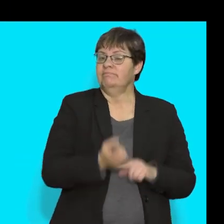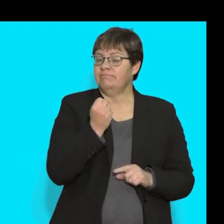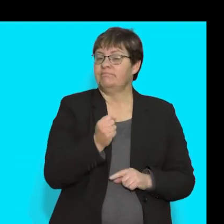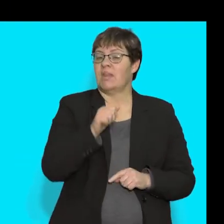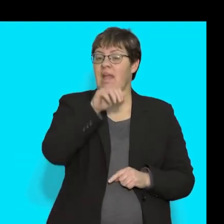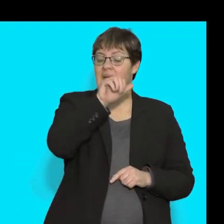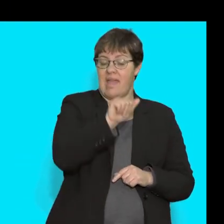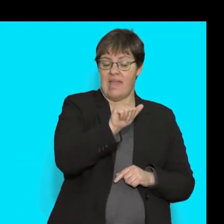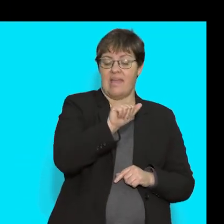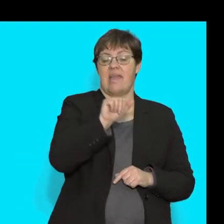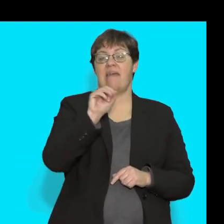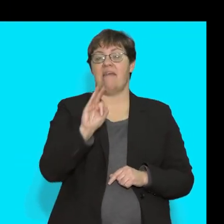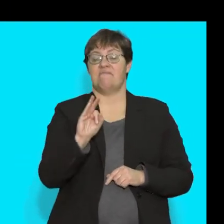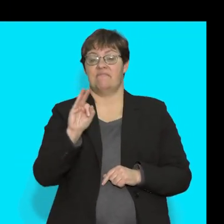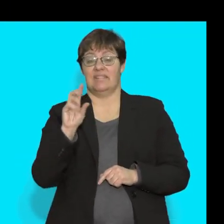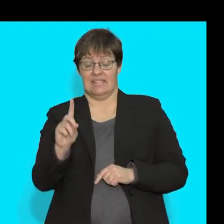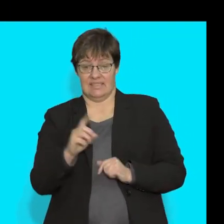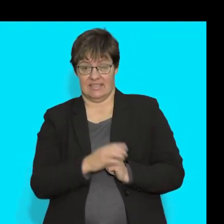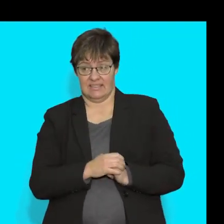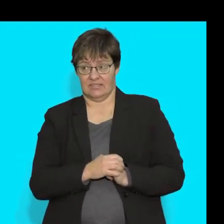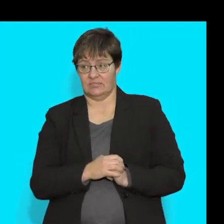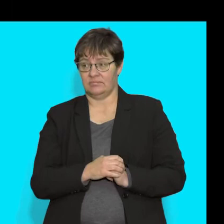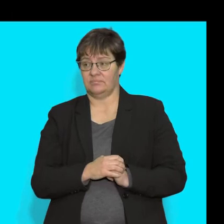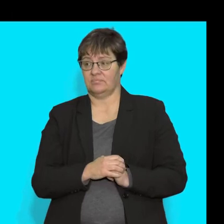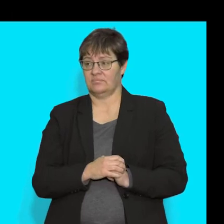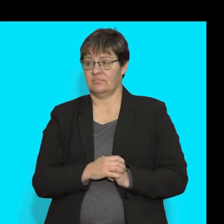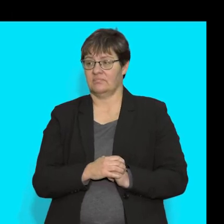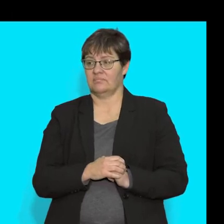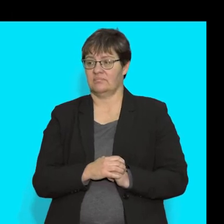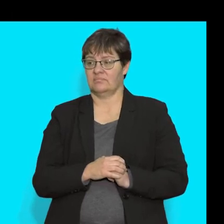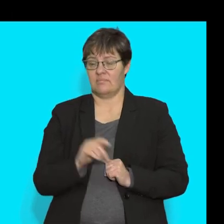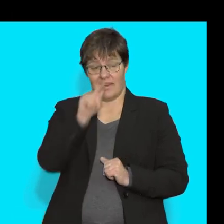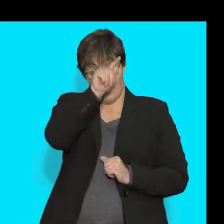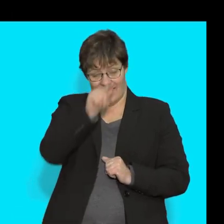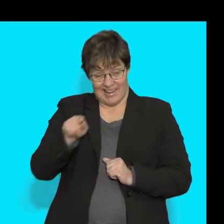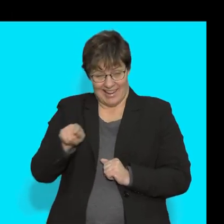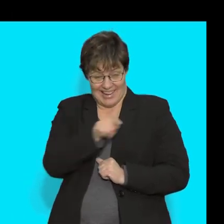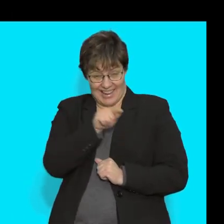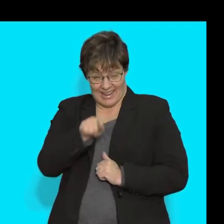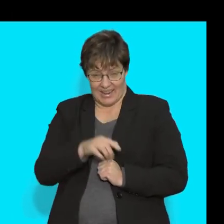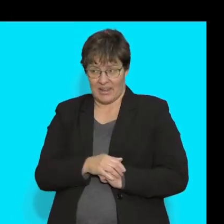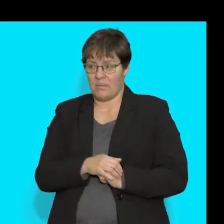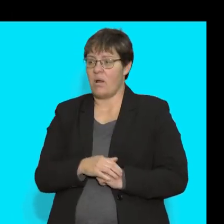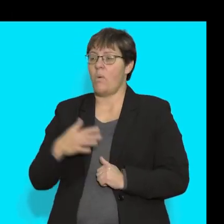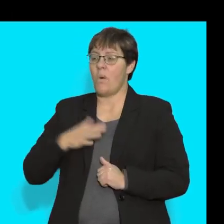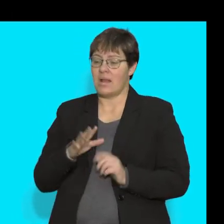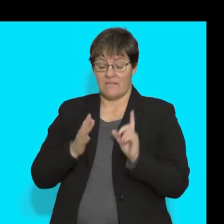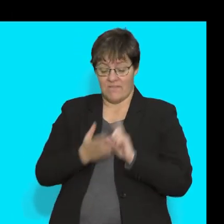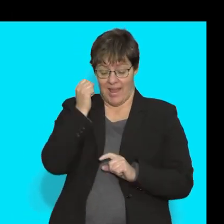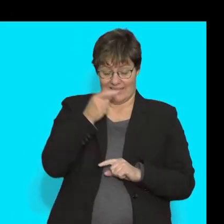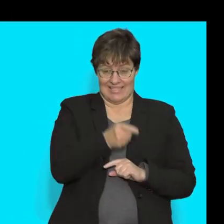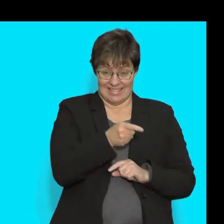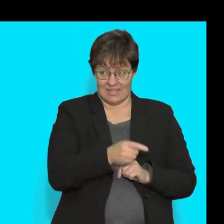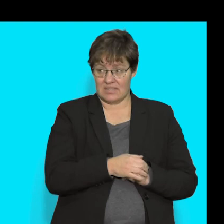find AFD. So to find AFD, which will be this angle there. So I want to try and